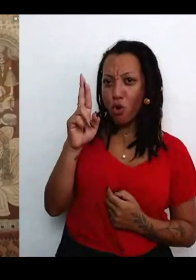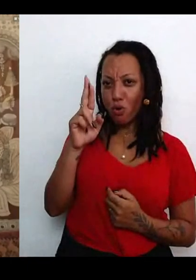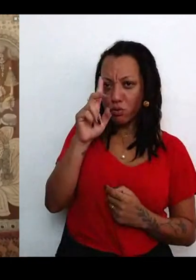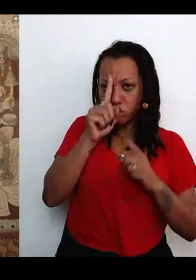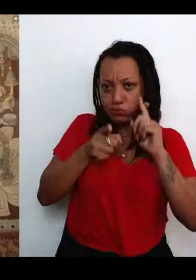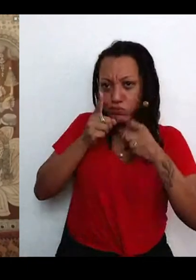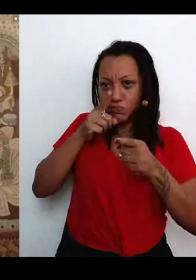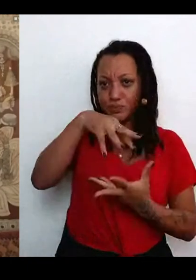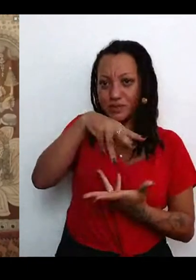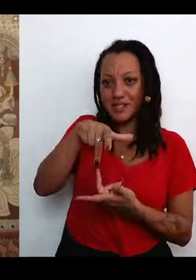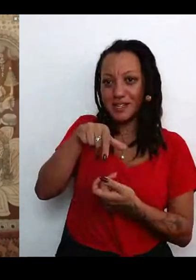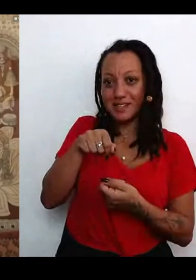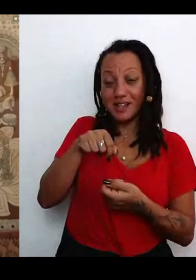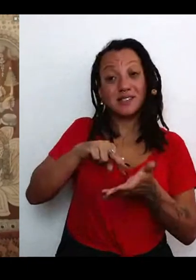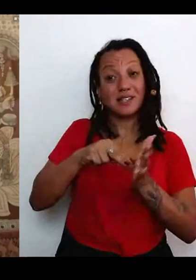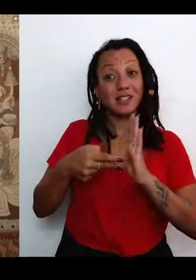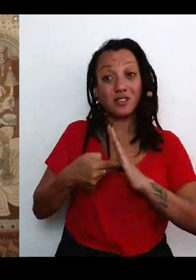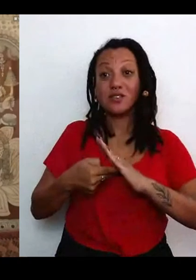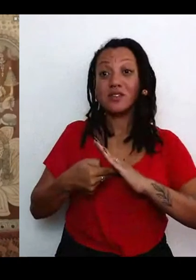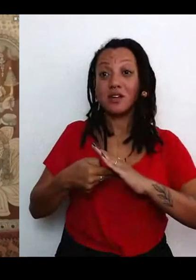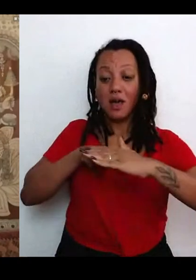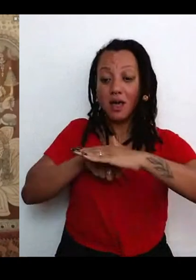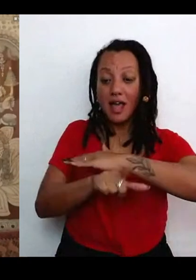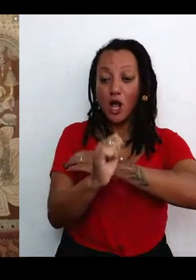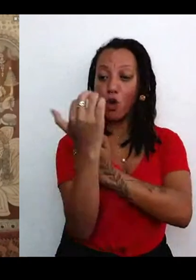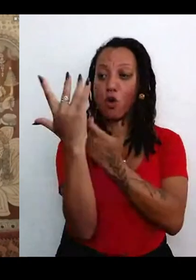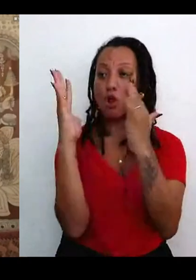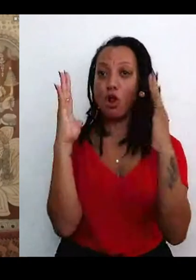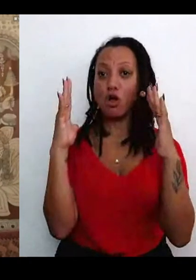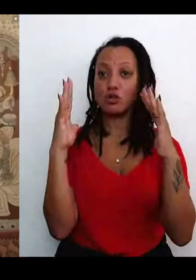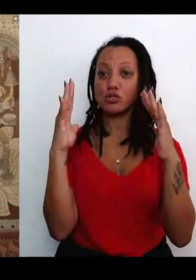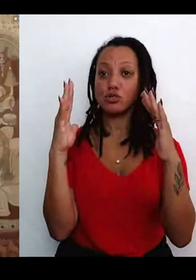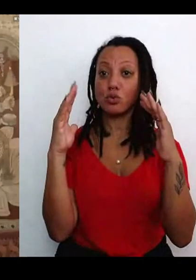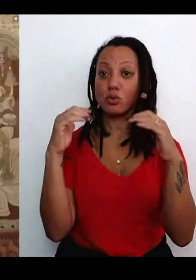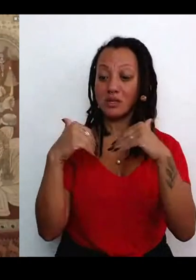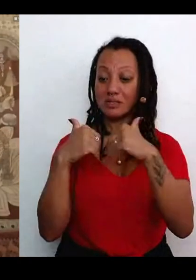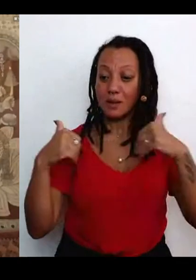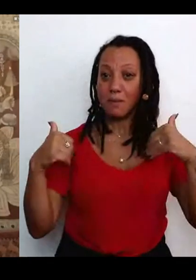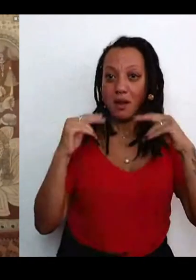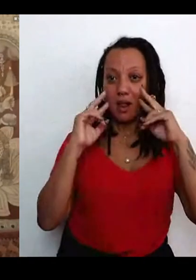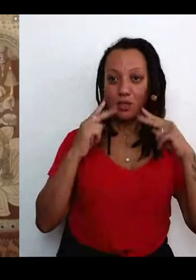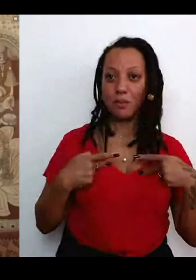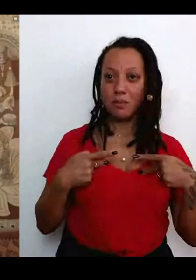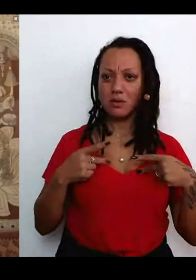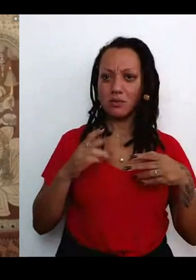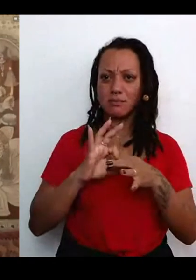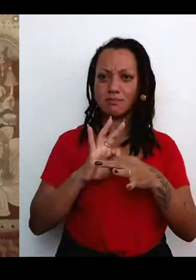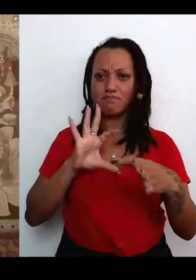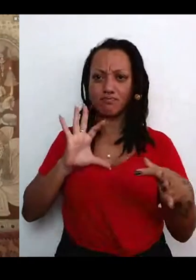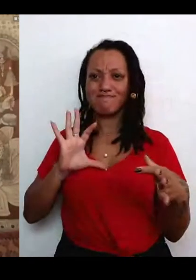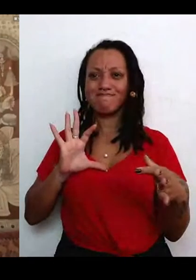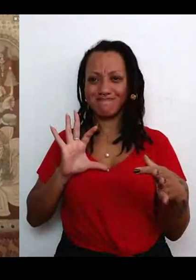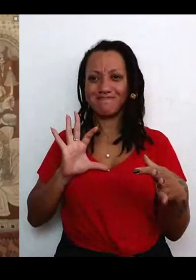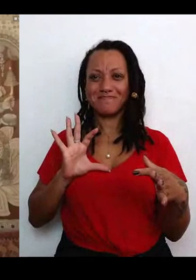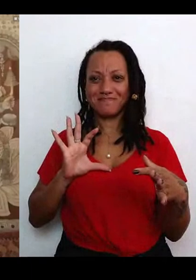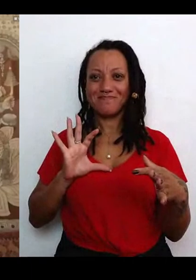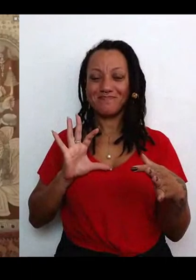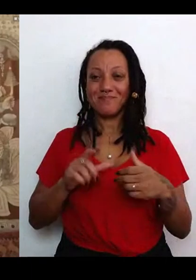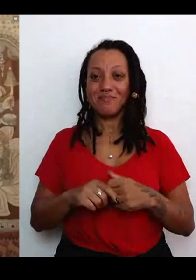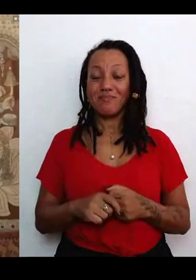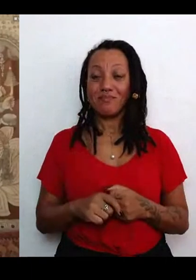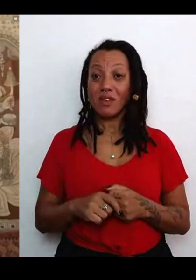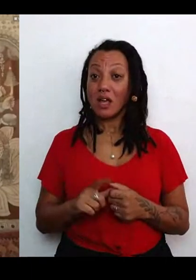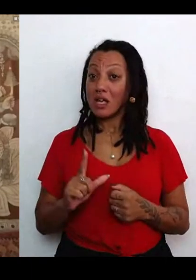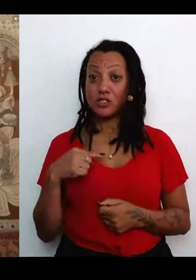separation from other species to whom we are related we cannot be separate from them we are into beings the trees give us the